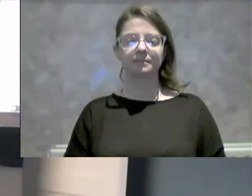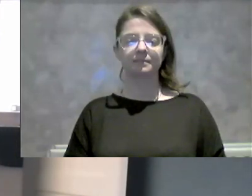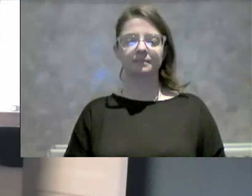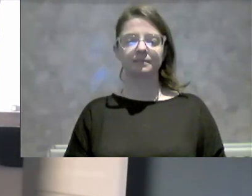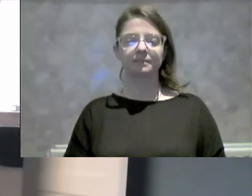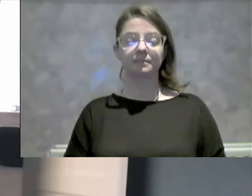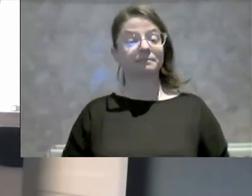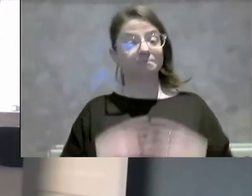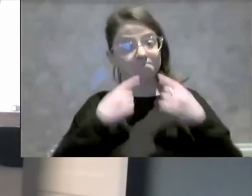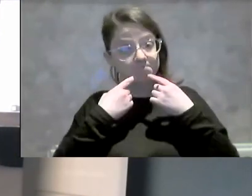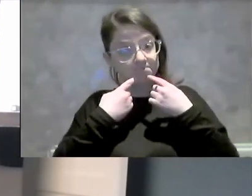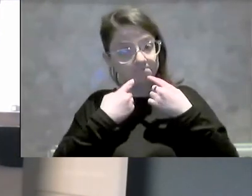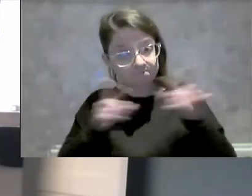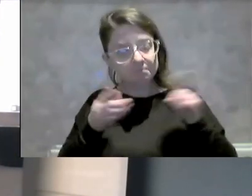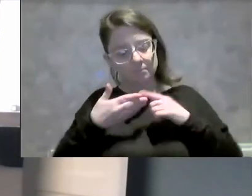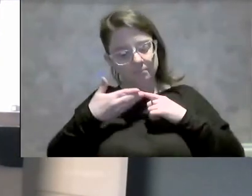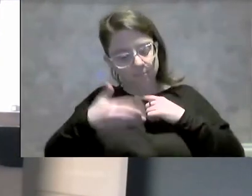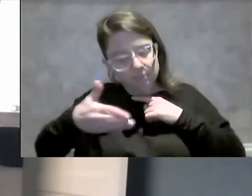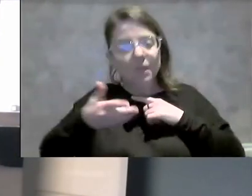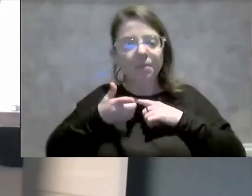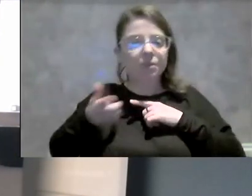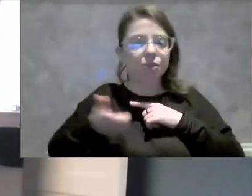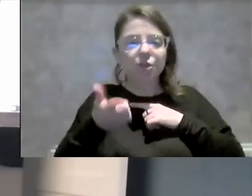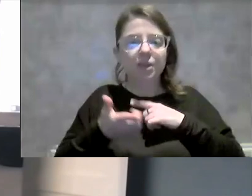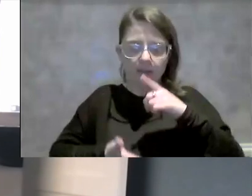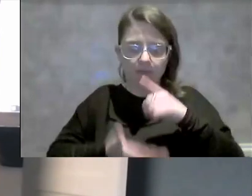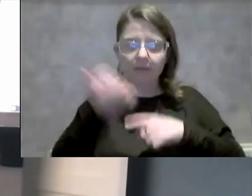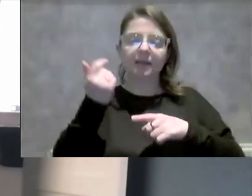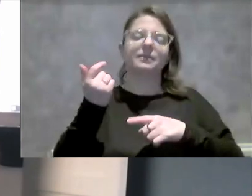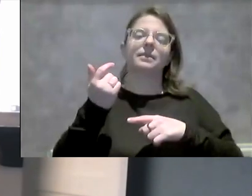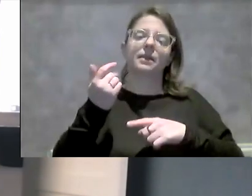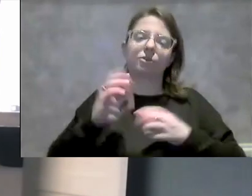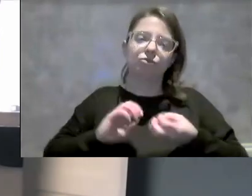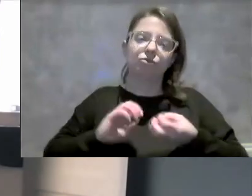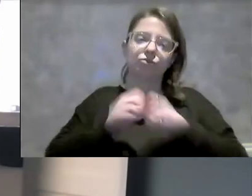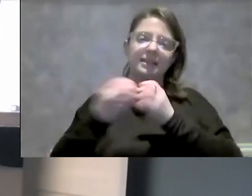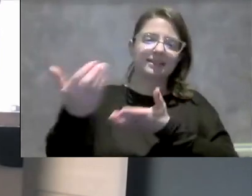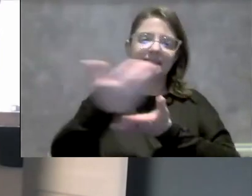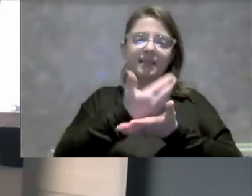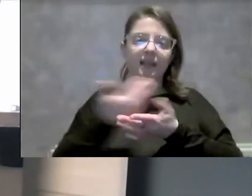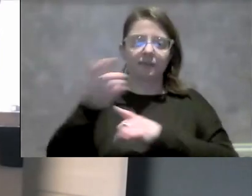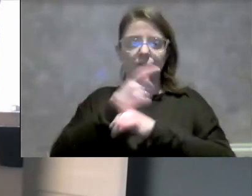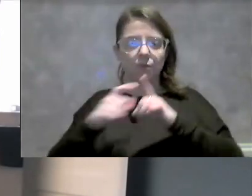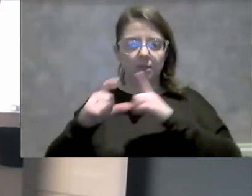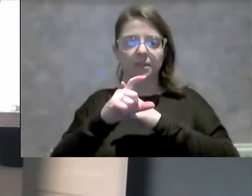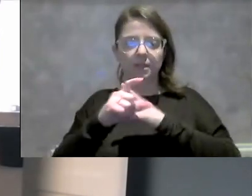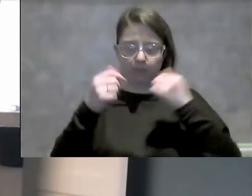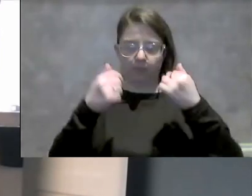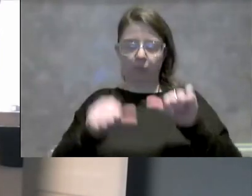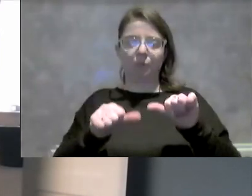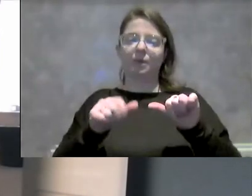Since coming out, I've been on a journey to find and build safe community, and I'm so grateful to say that I have a bit of that